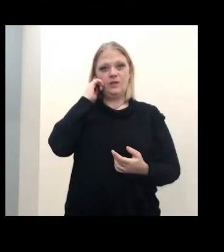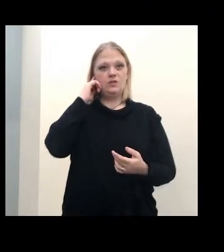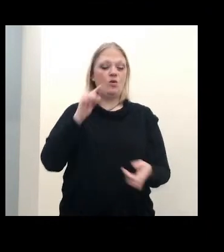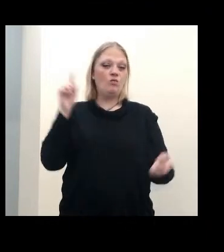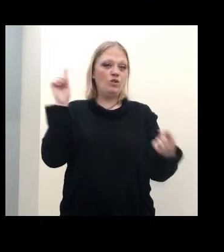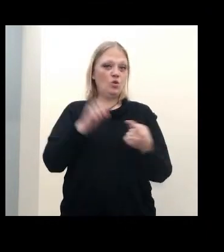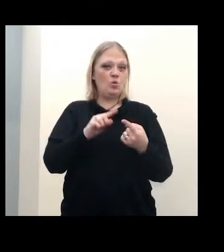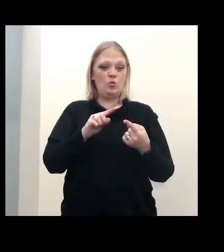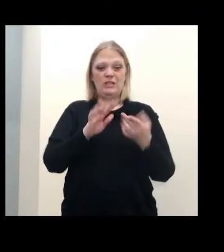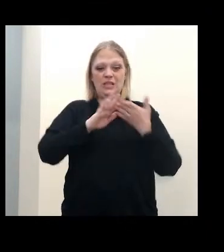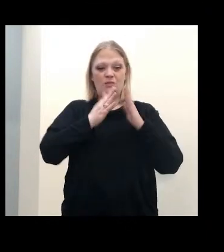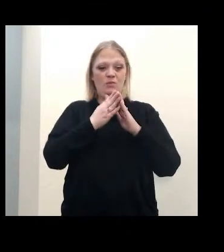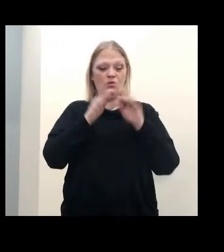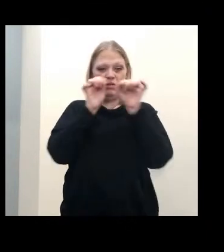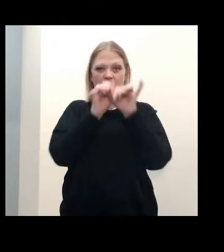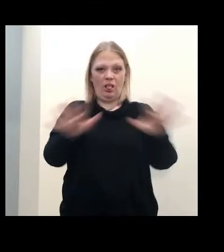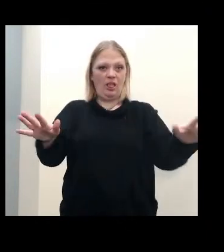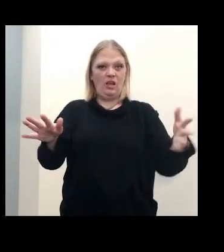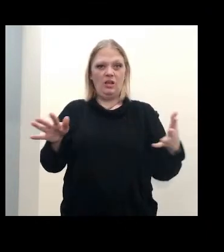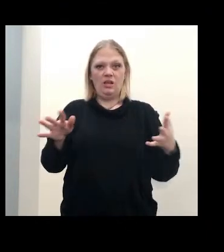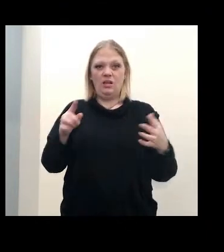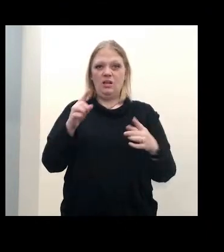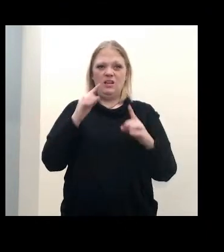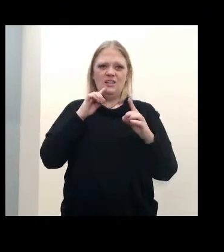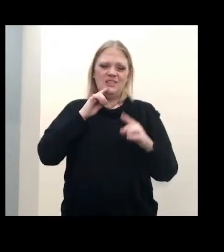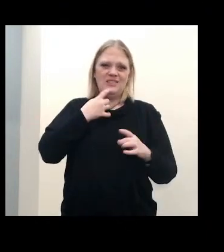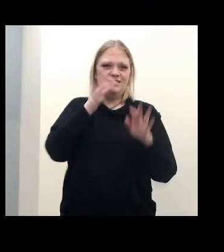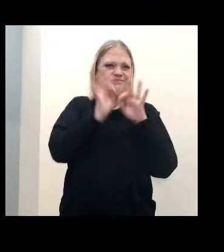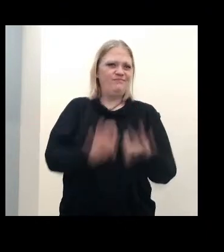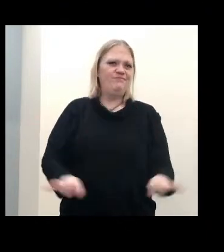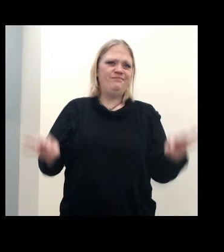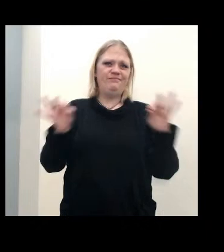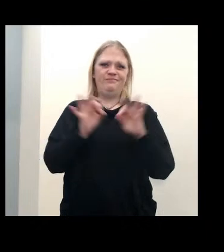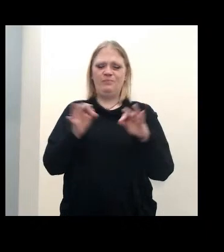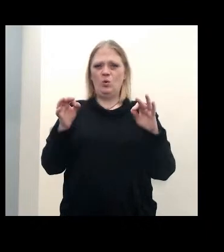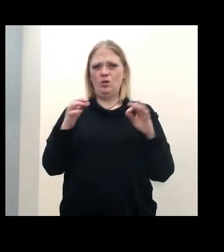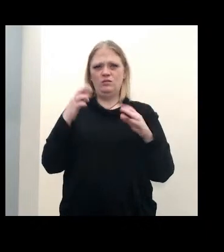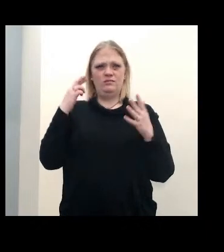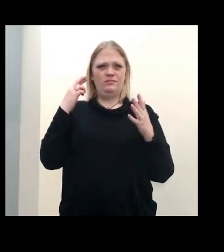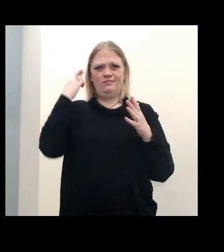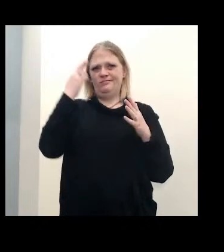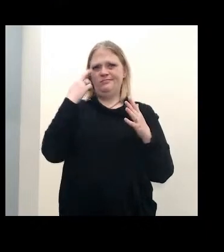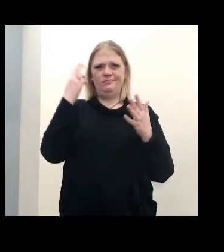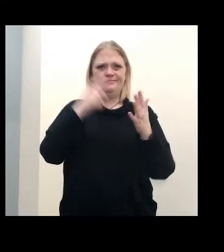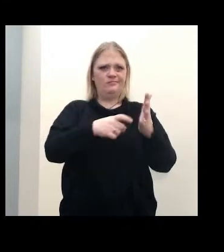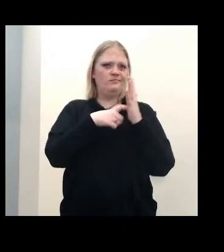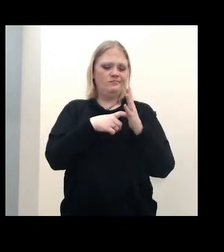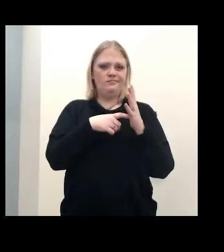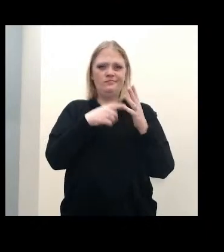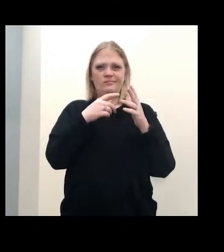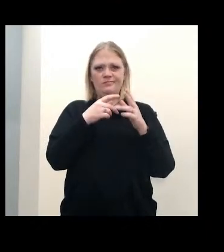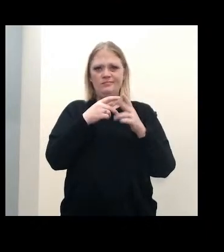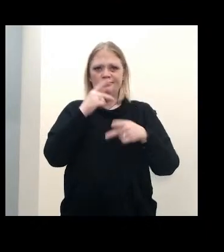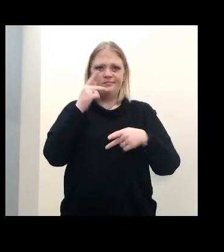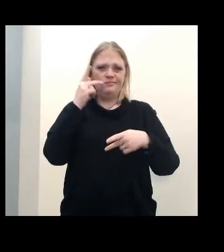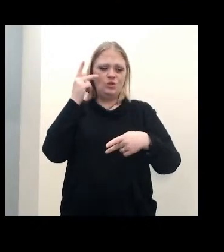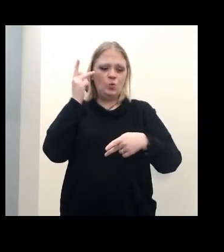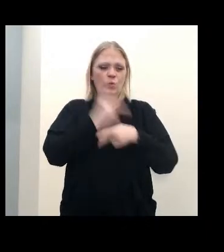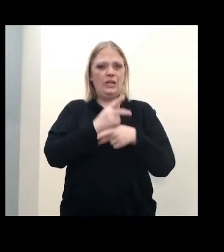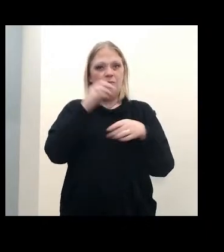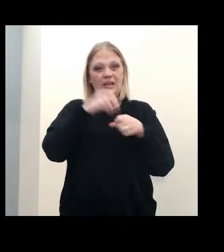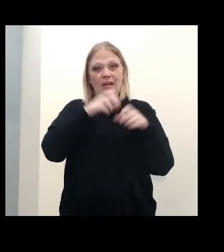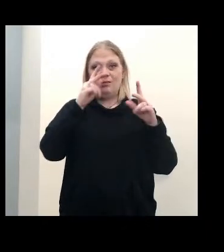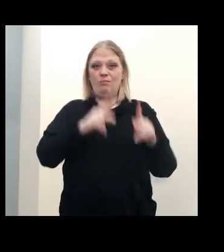community transmission is the critical factor in maintaining in-person learning and reopening not only schools, but